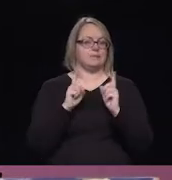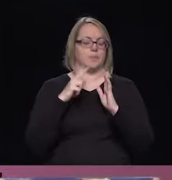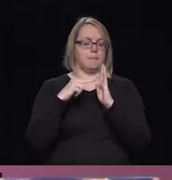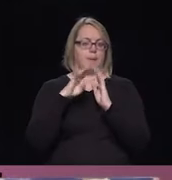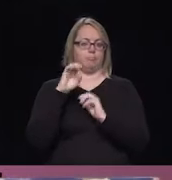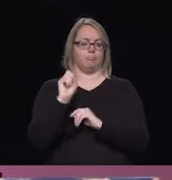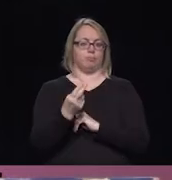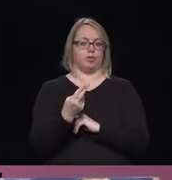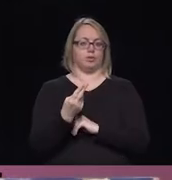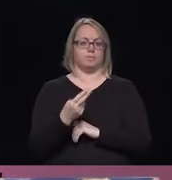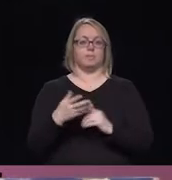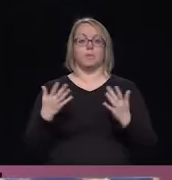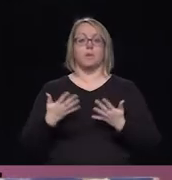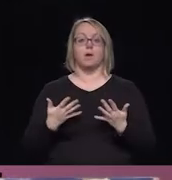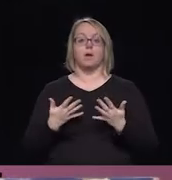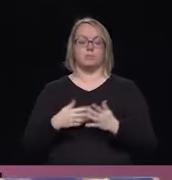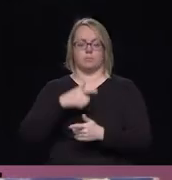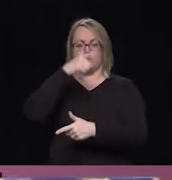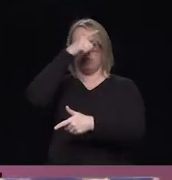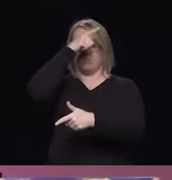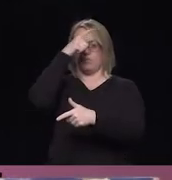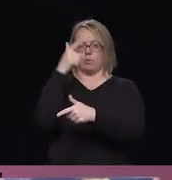That's a smaller flat brush.